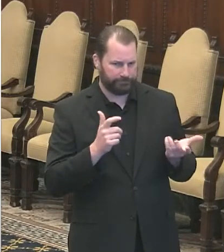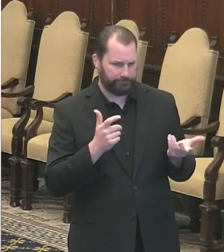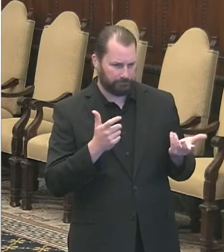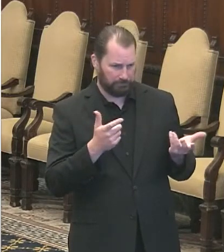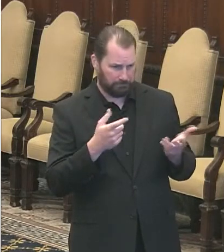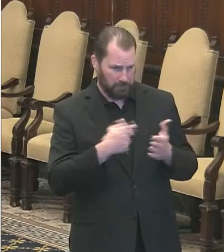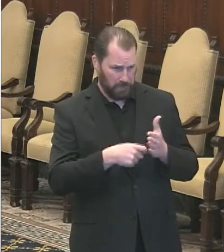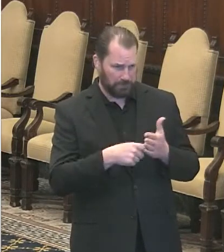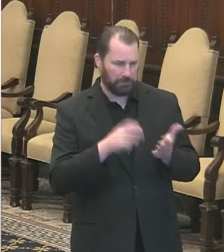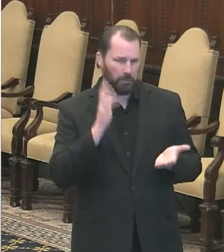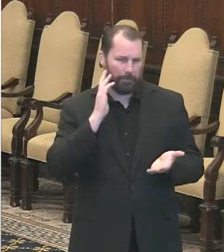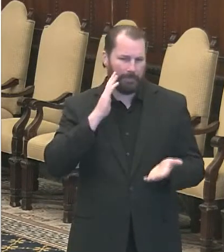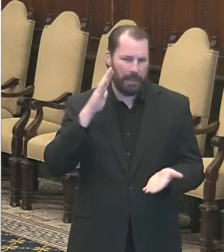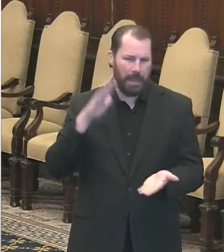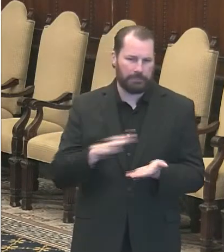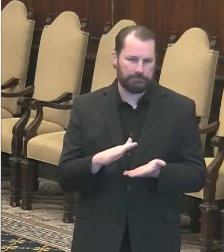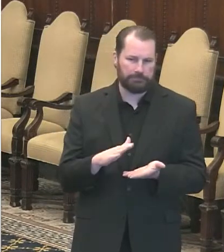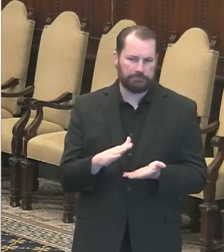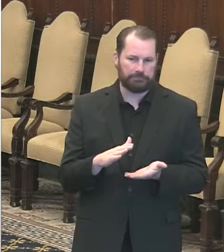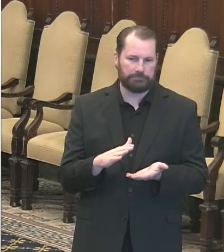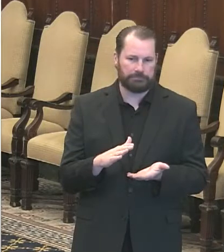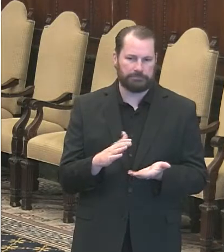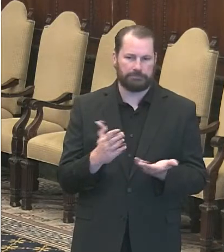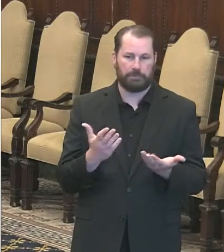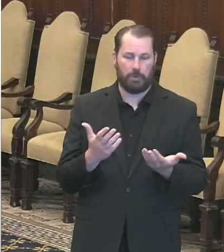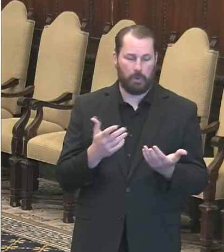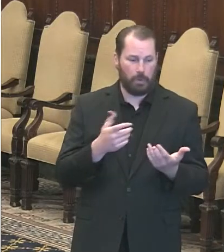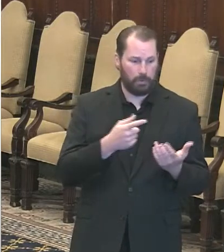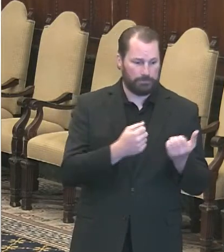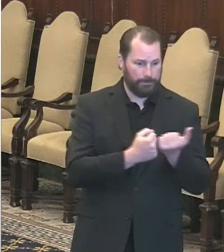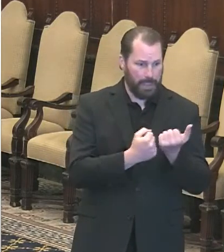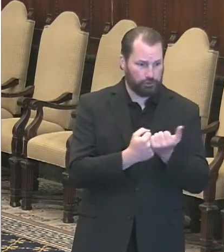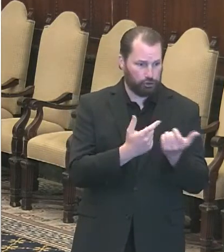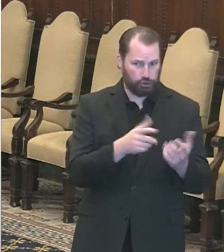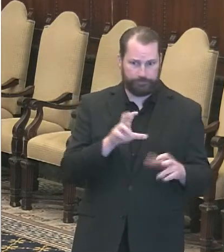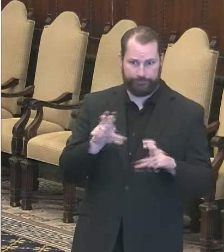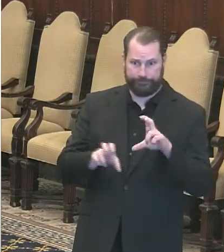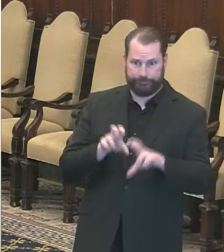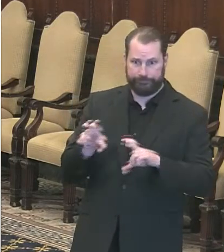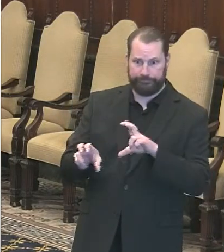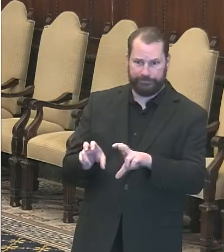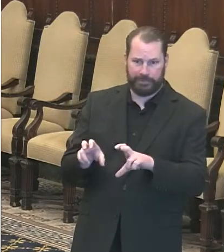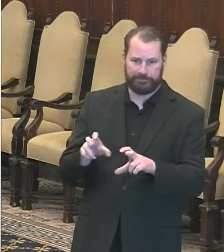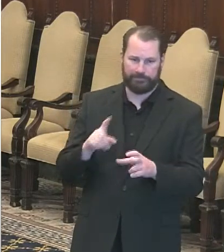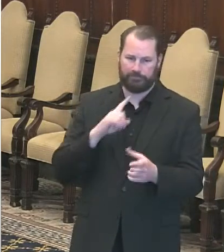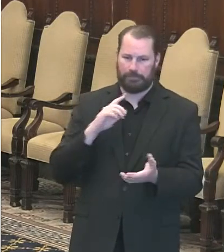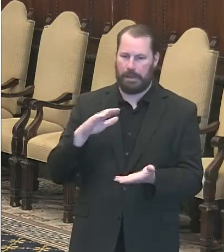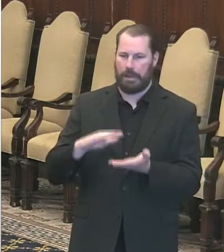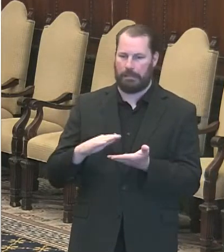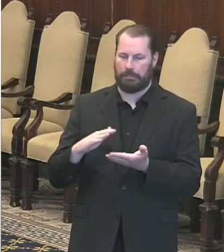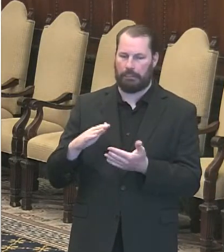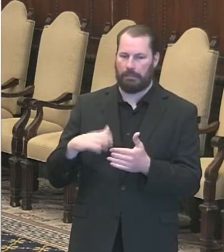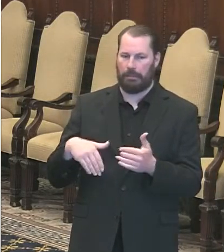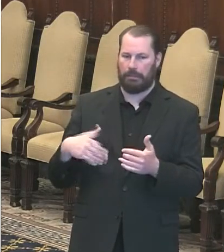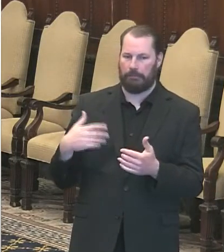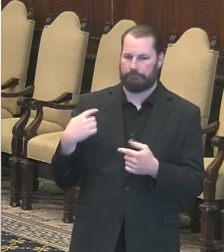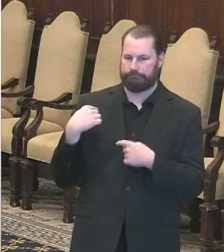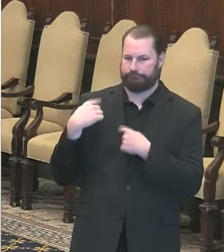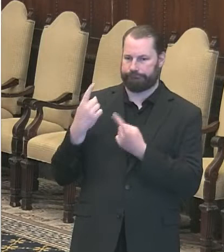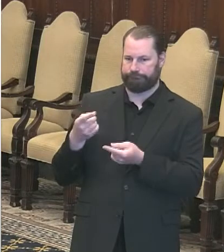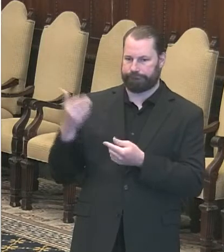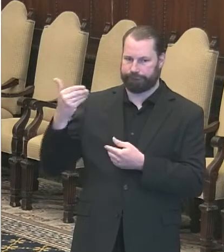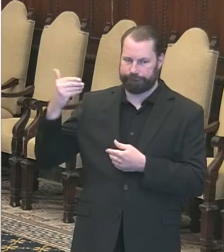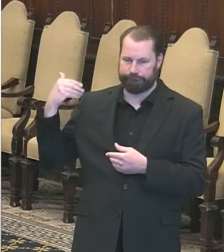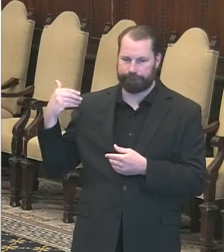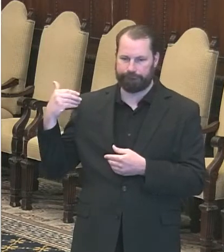our sponsors and by our organization to deliver it is going to be less, as the mayor said, than it would be in a traditional year where we have to